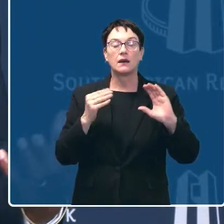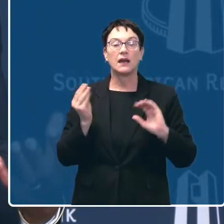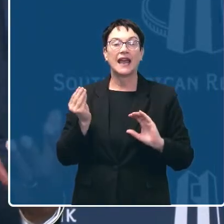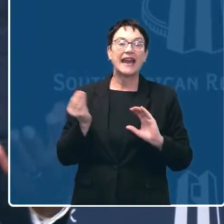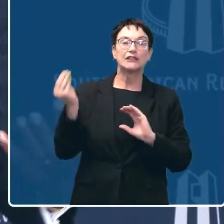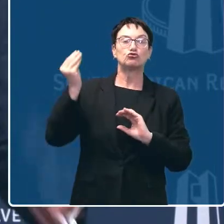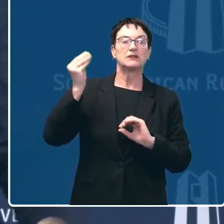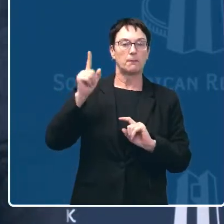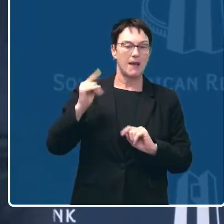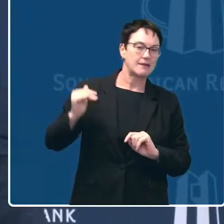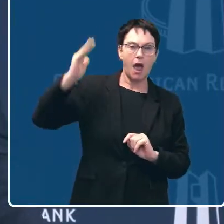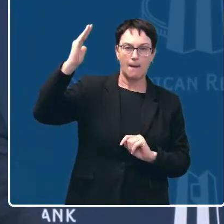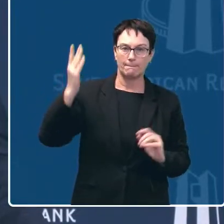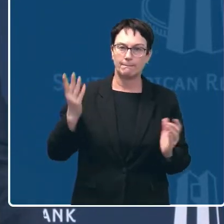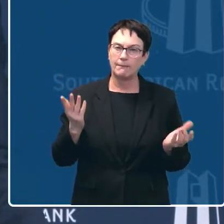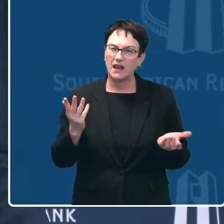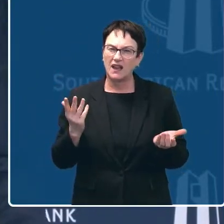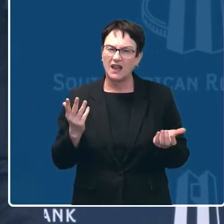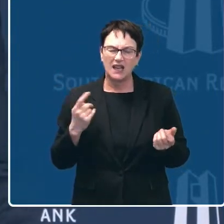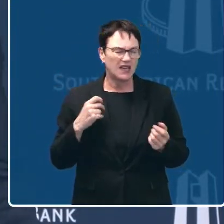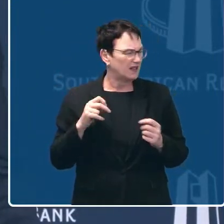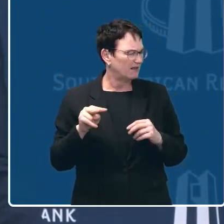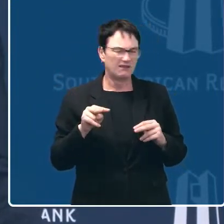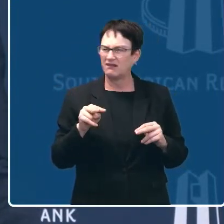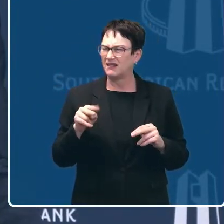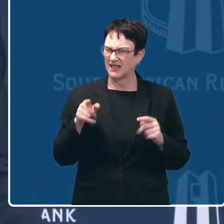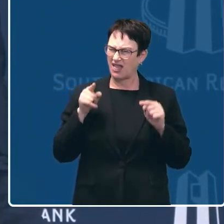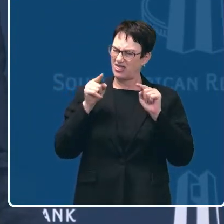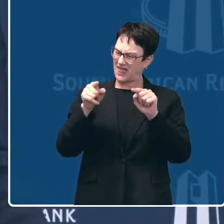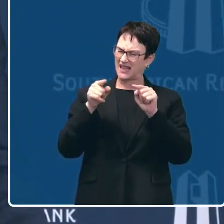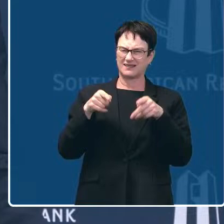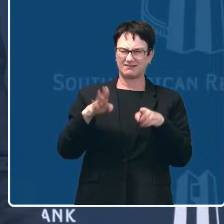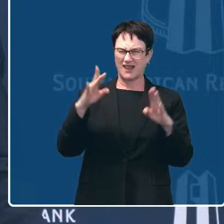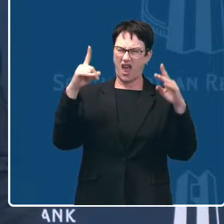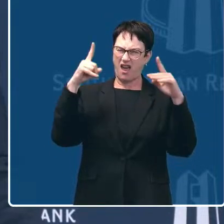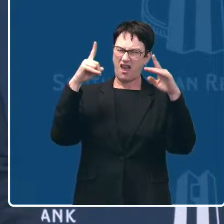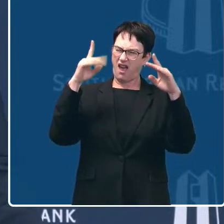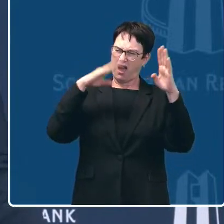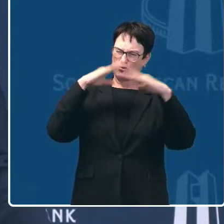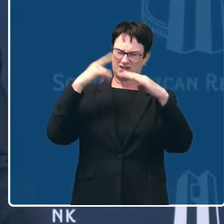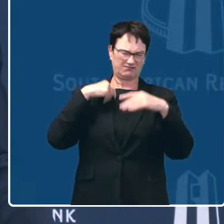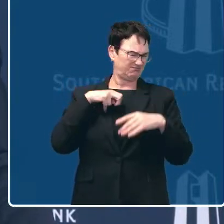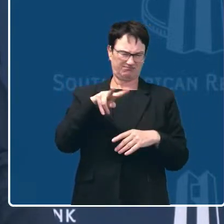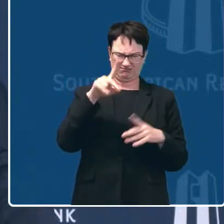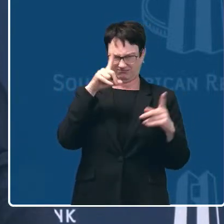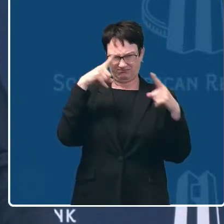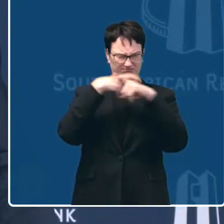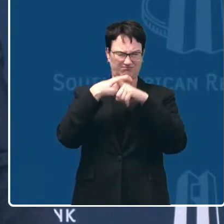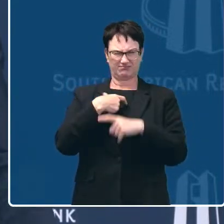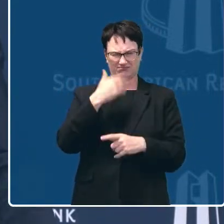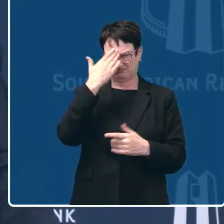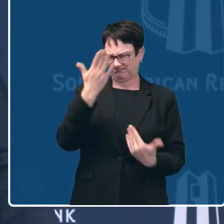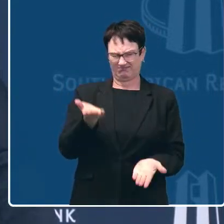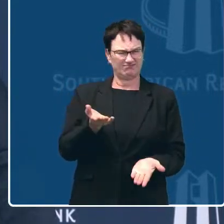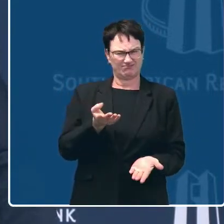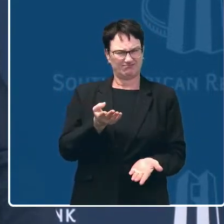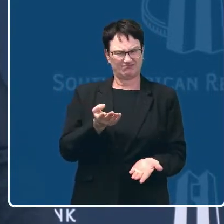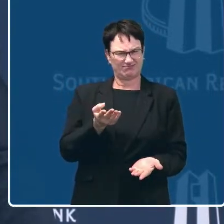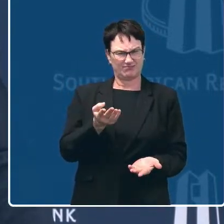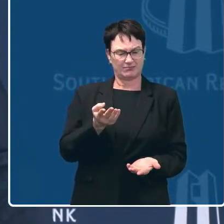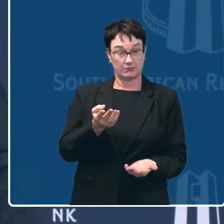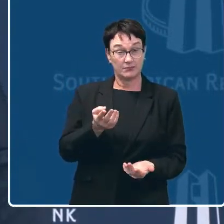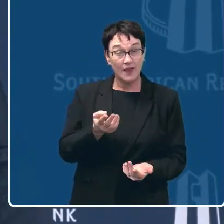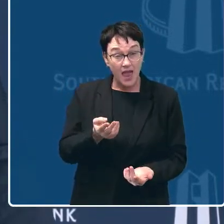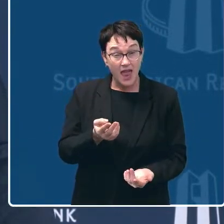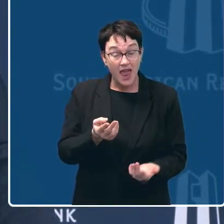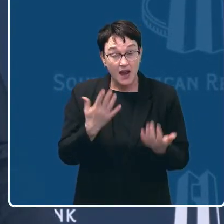rates. This argument just baffles me. I cannot think of any country that targets a